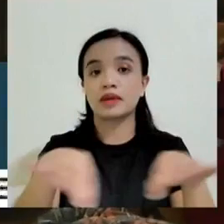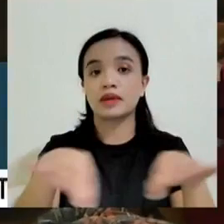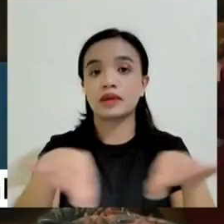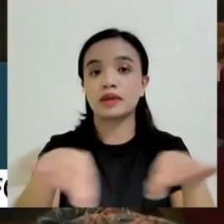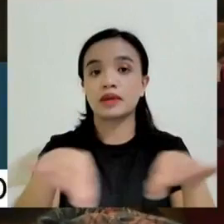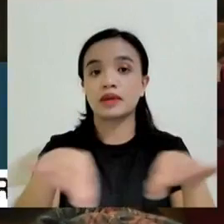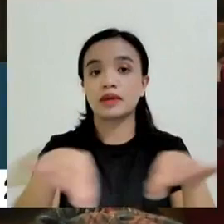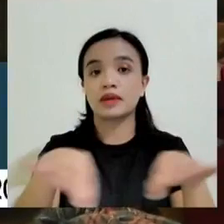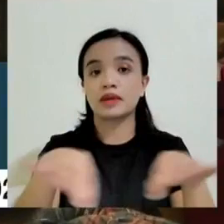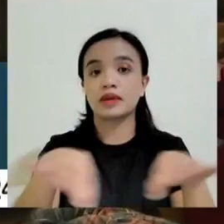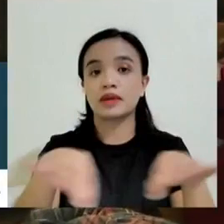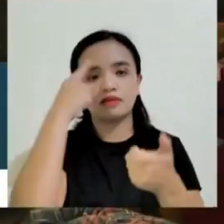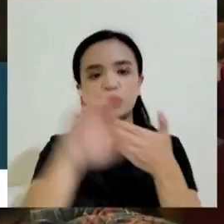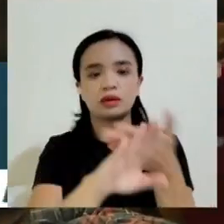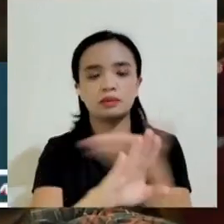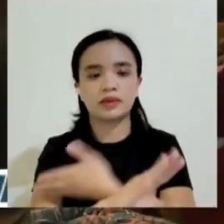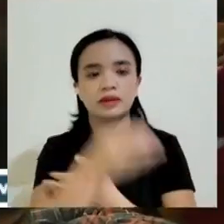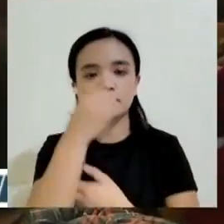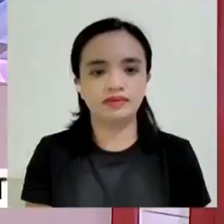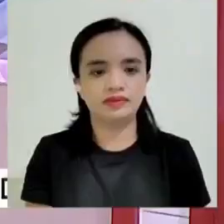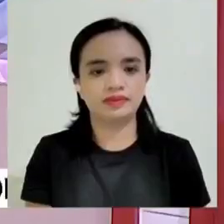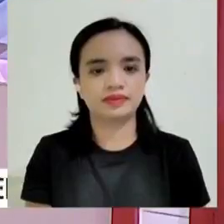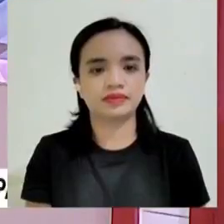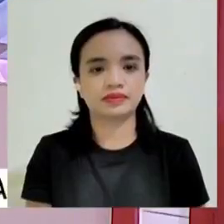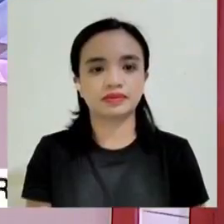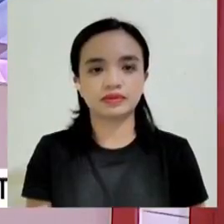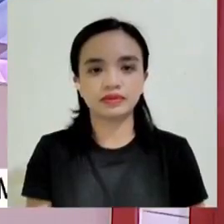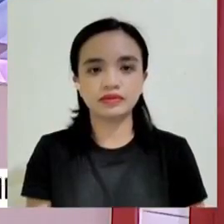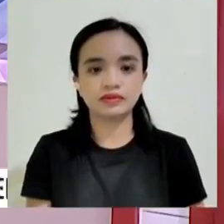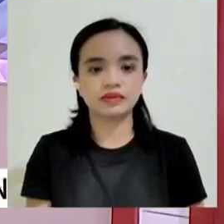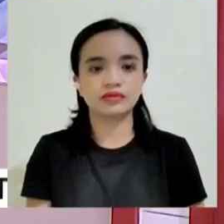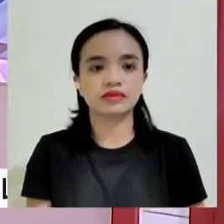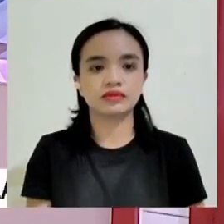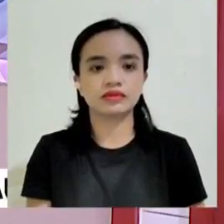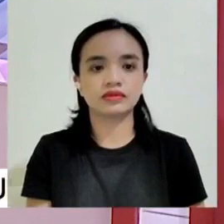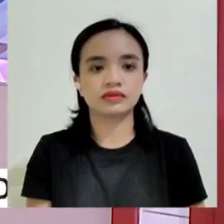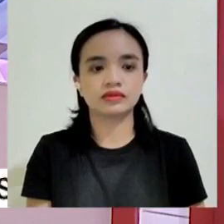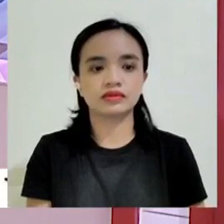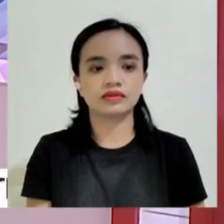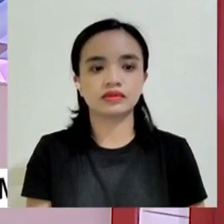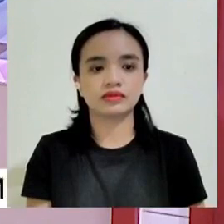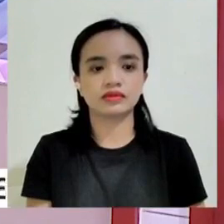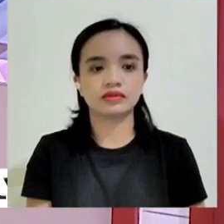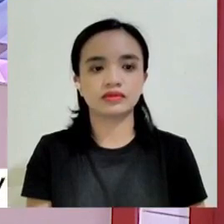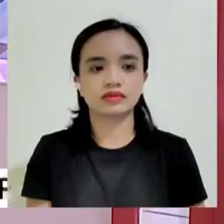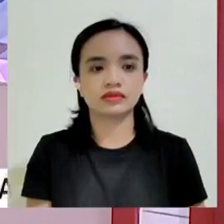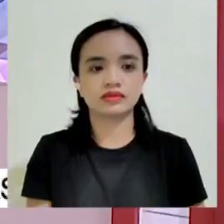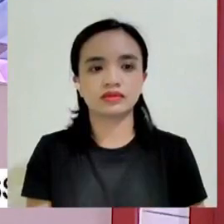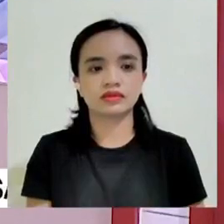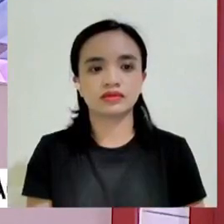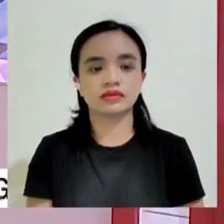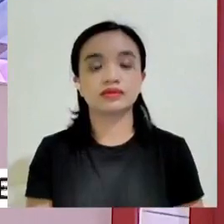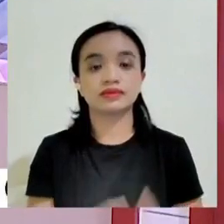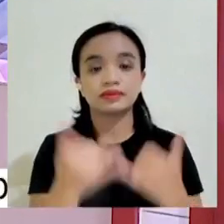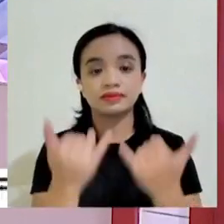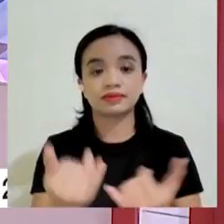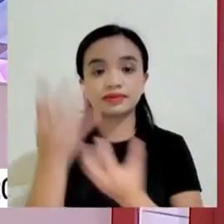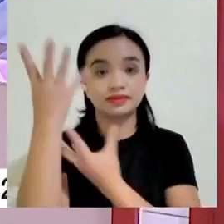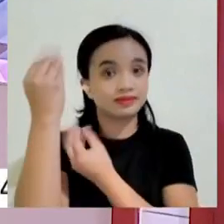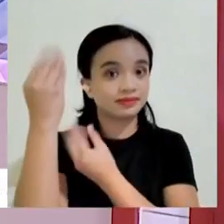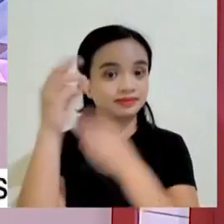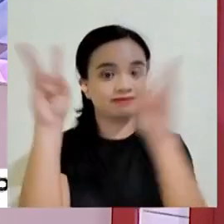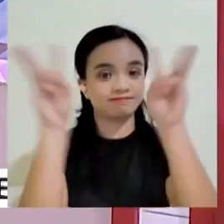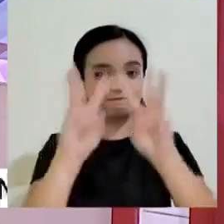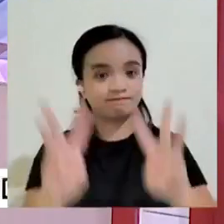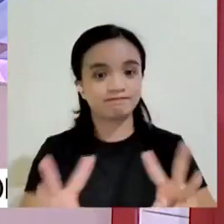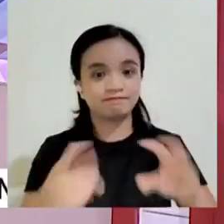Taguines, ABS-CBN News. And let's get an update now on the weather from ABS-CBN resident meteorologist Ariel